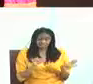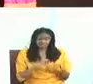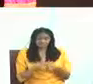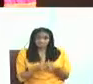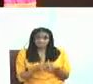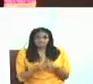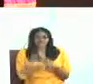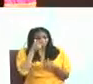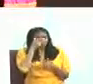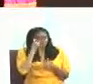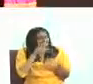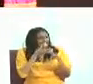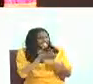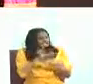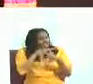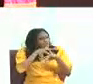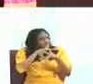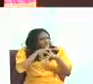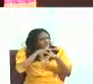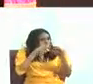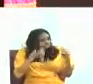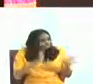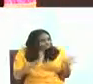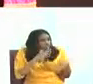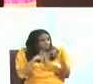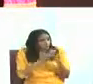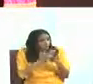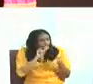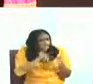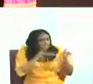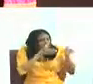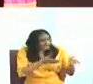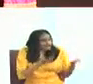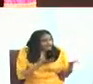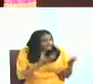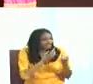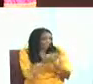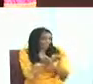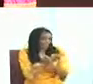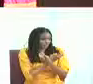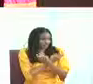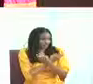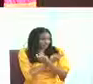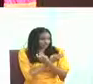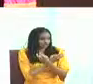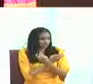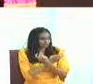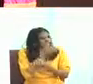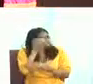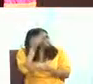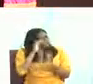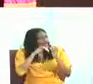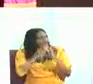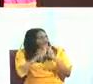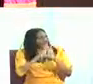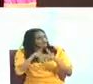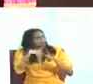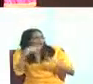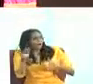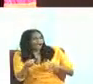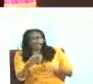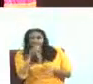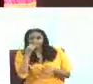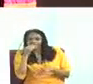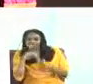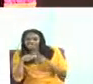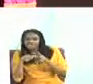Because once the meat is gone, all you have is that bone. And you know how we go out to eat and we bring that bone